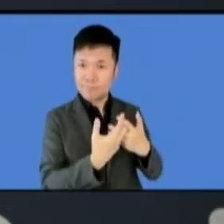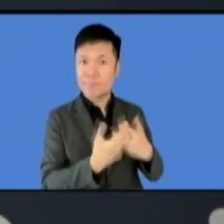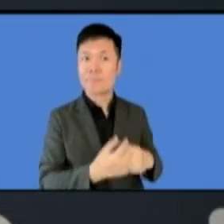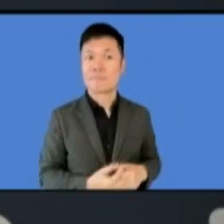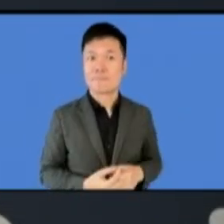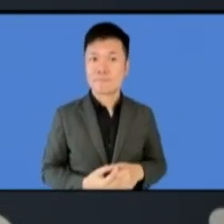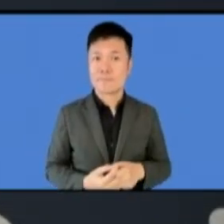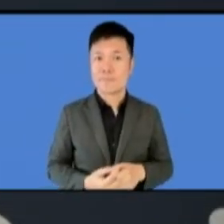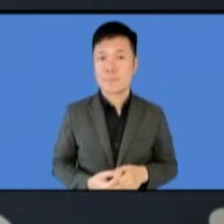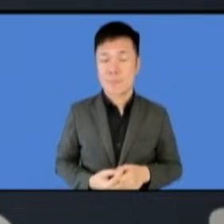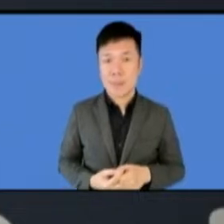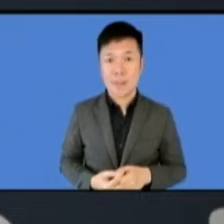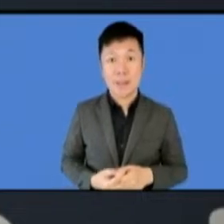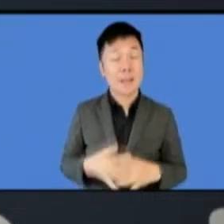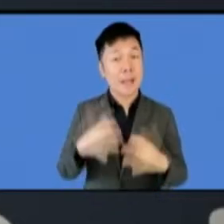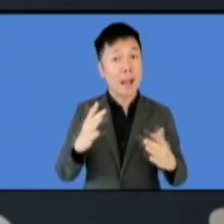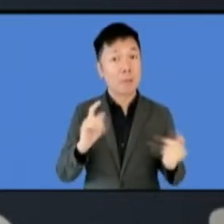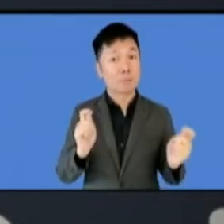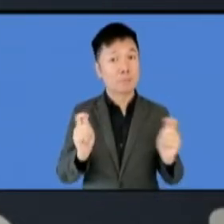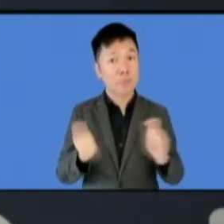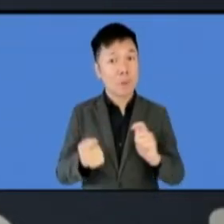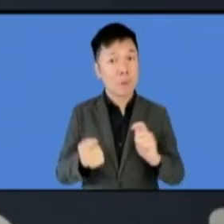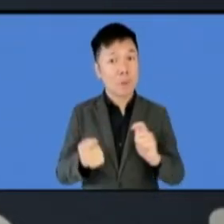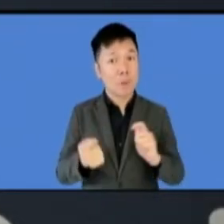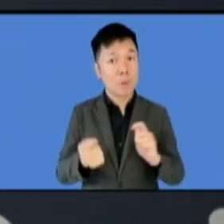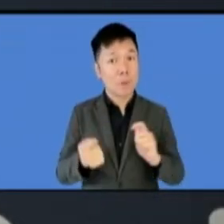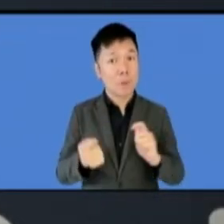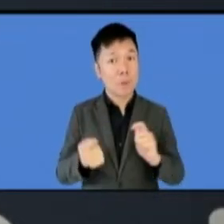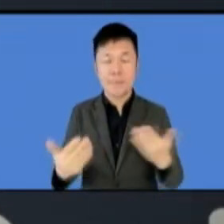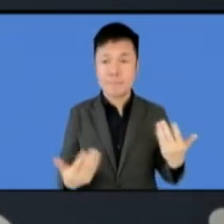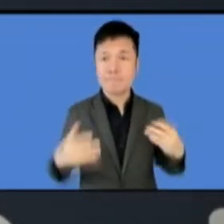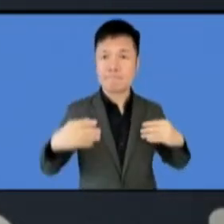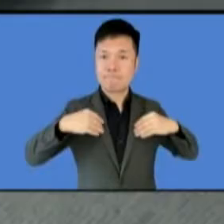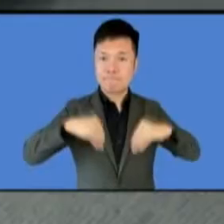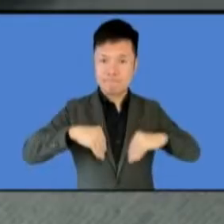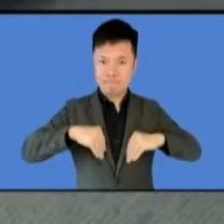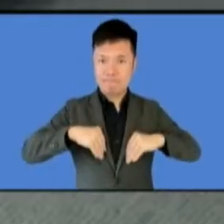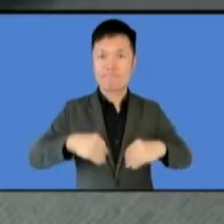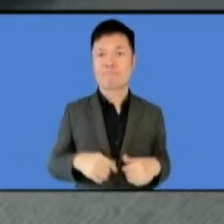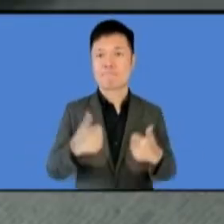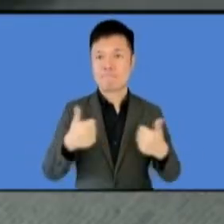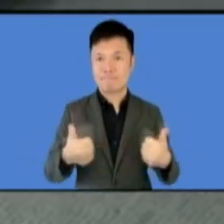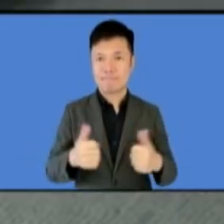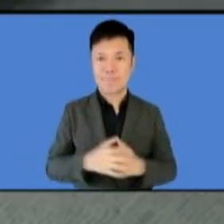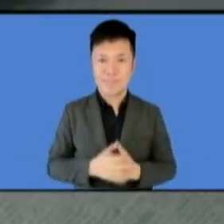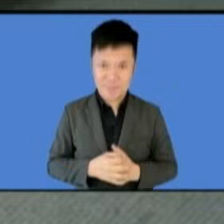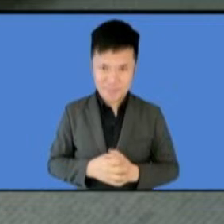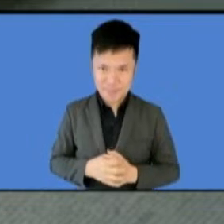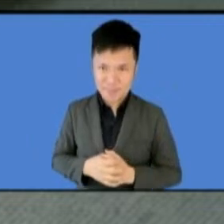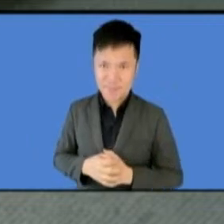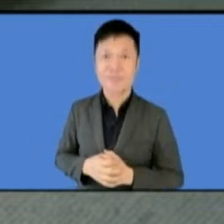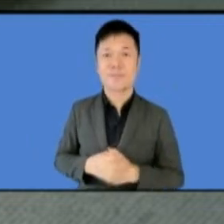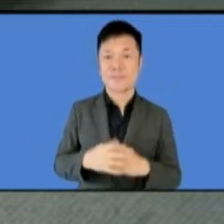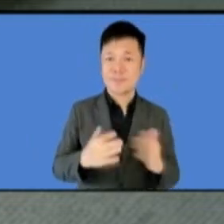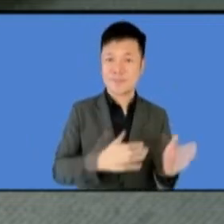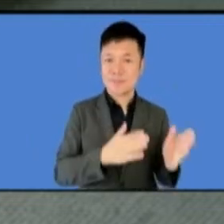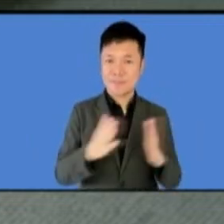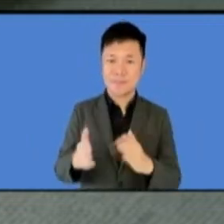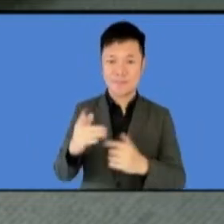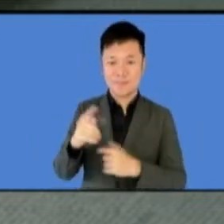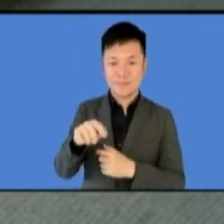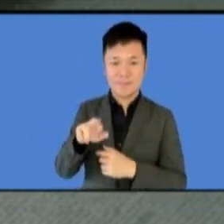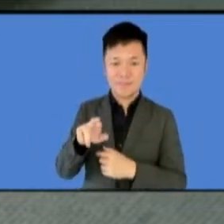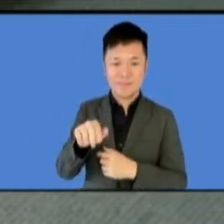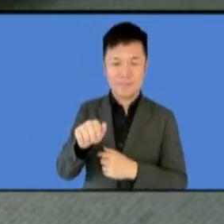an opportunity waiting to be tapped. Thank you. Thank you very much, Mr. Prasad, for providing your